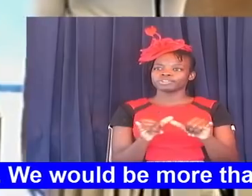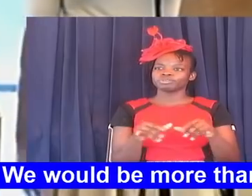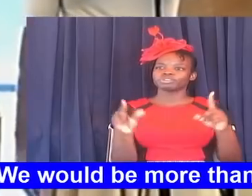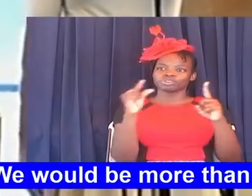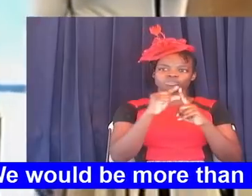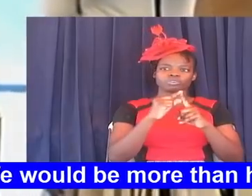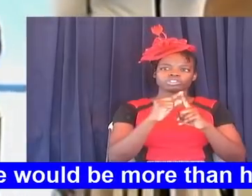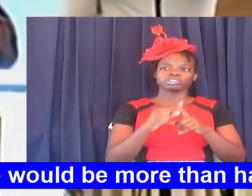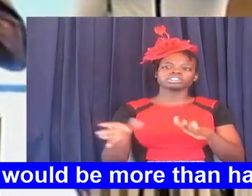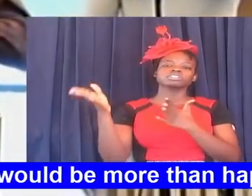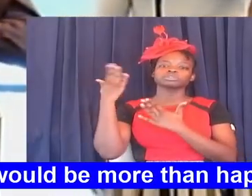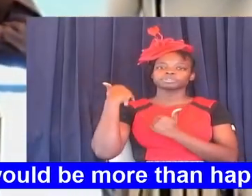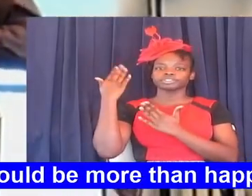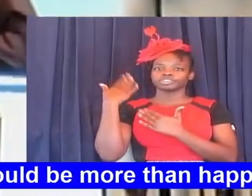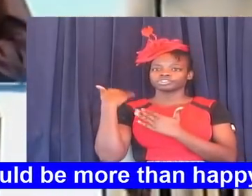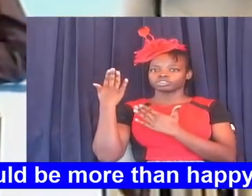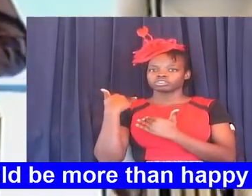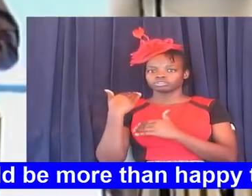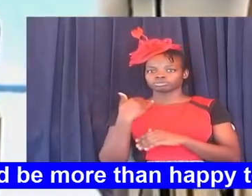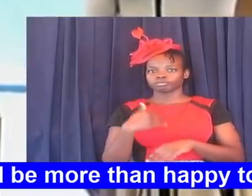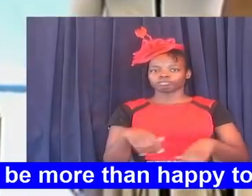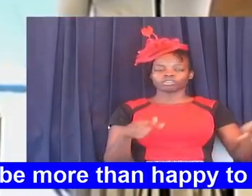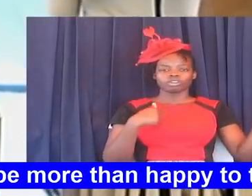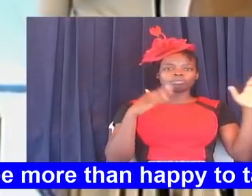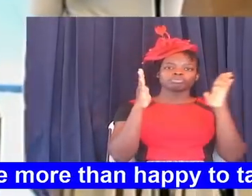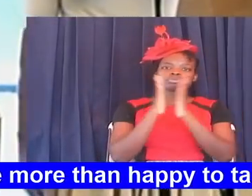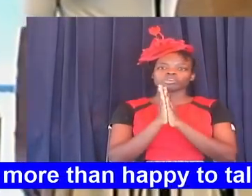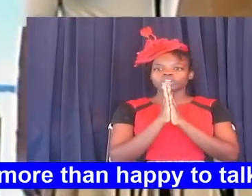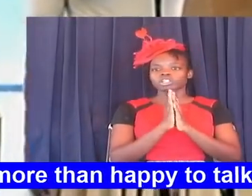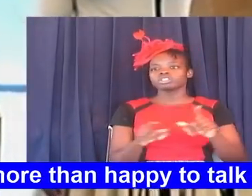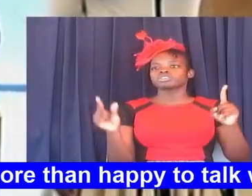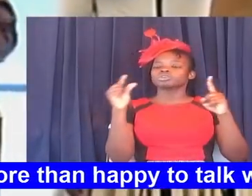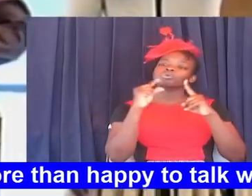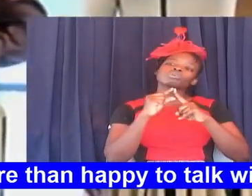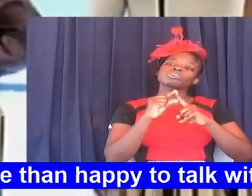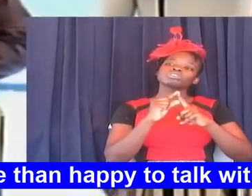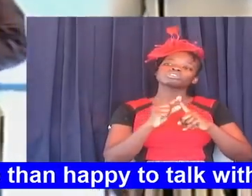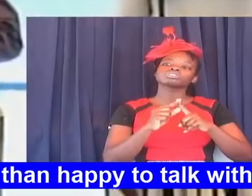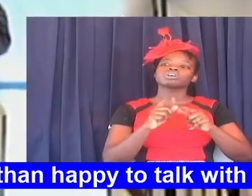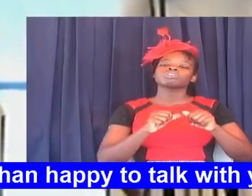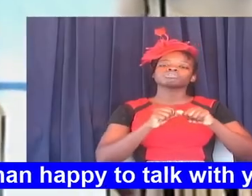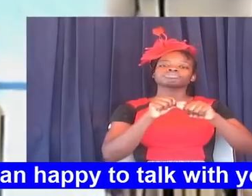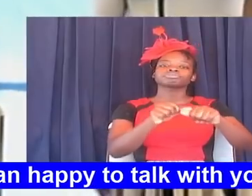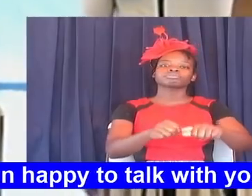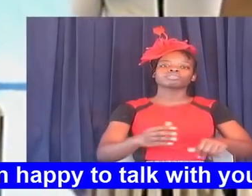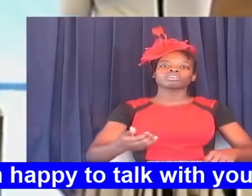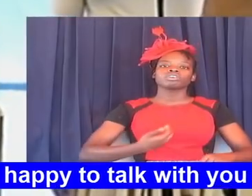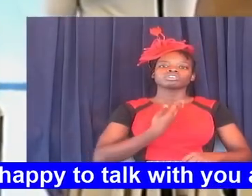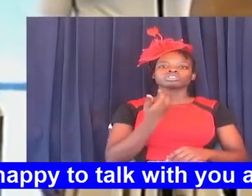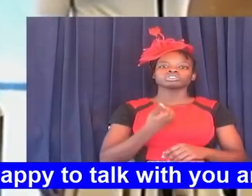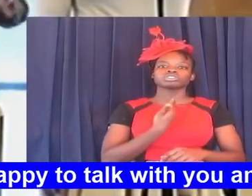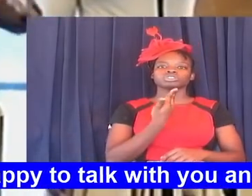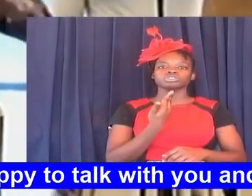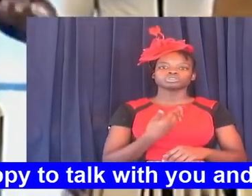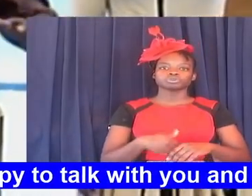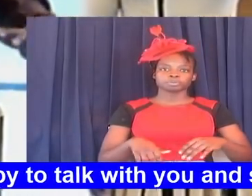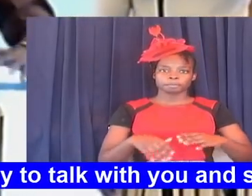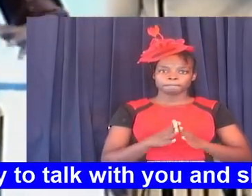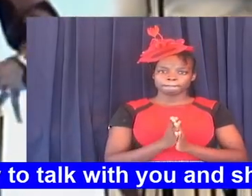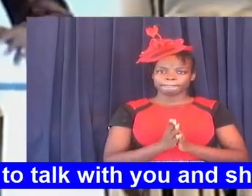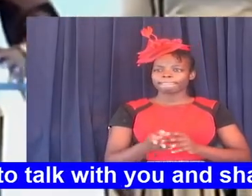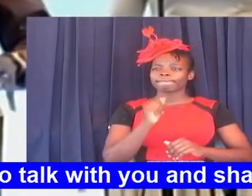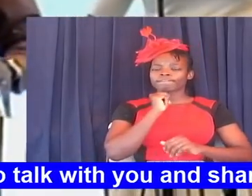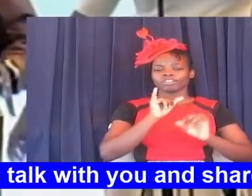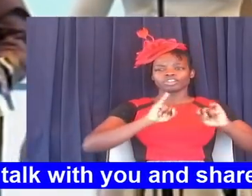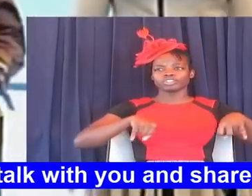expectation. I pray, Lord, that your words will digest in our soul. Let it marinate in us, Lord, not just for